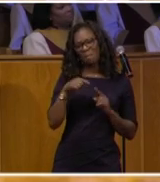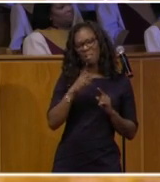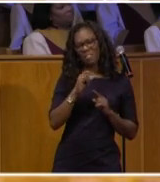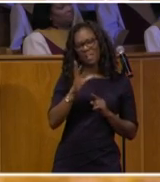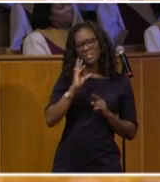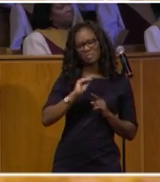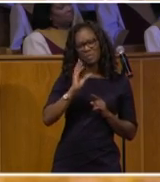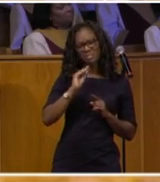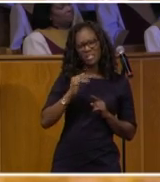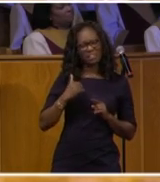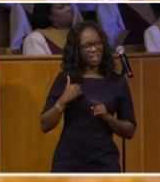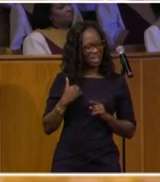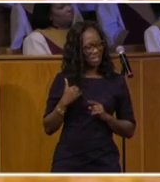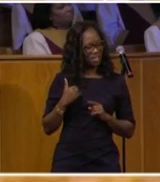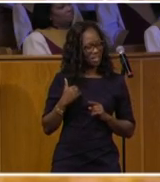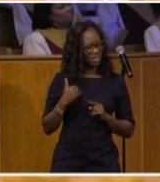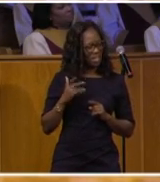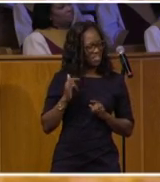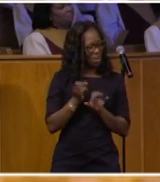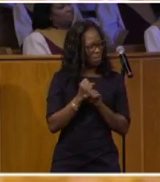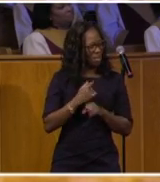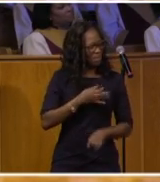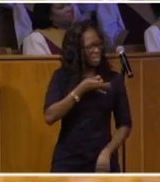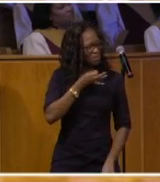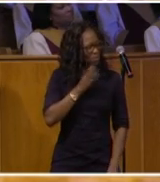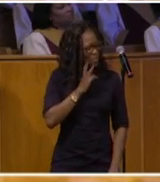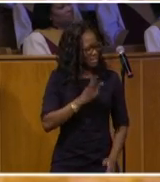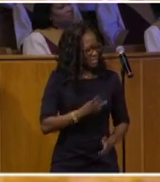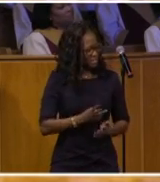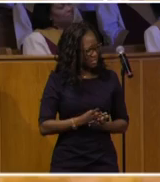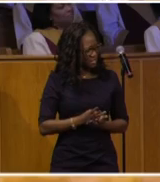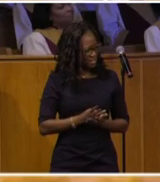experiences that I have that would make me an expert witness.